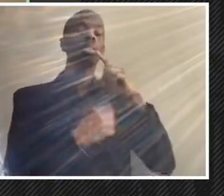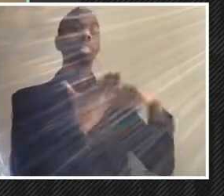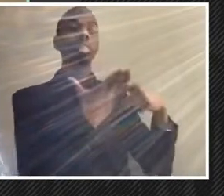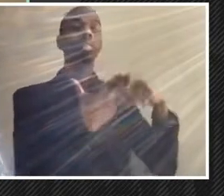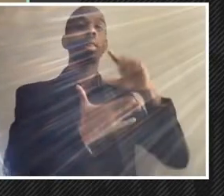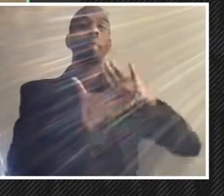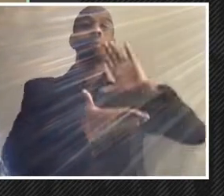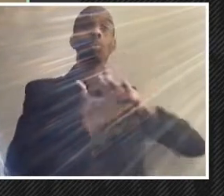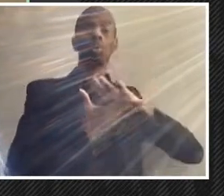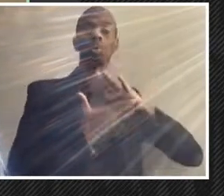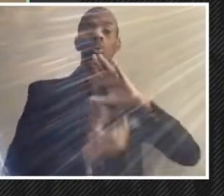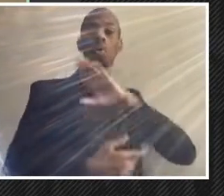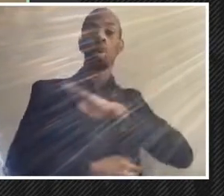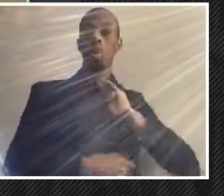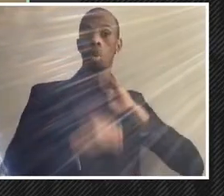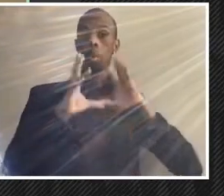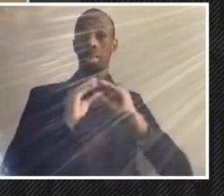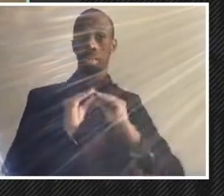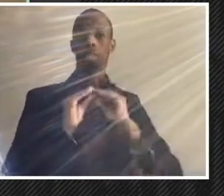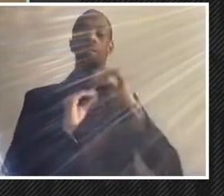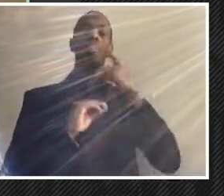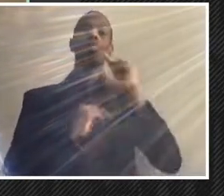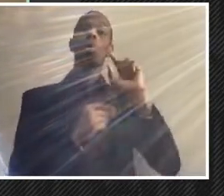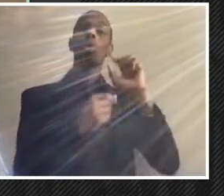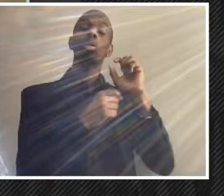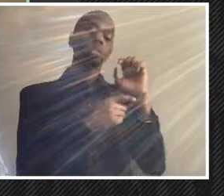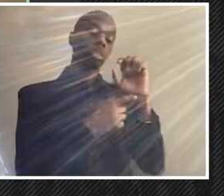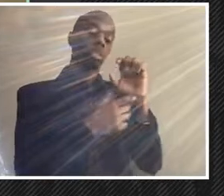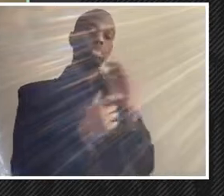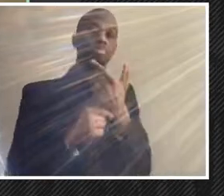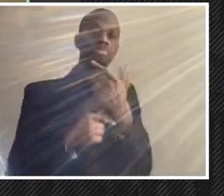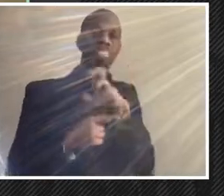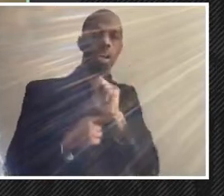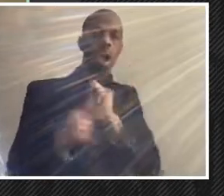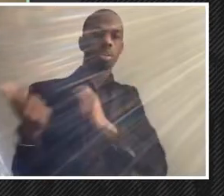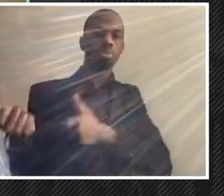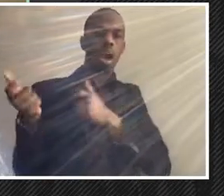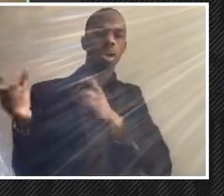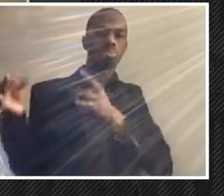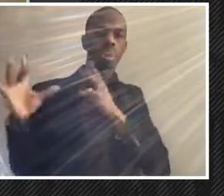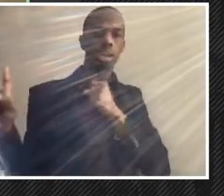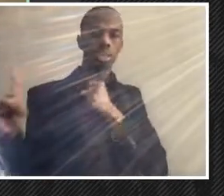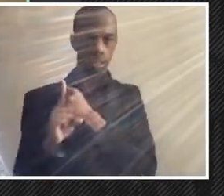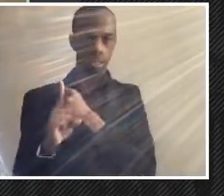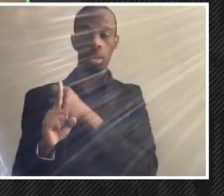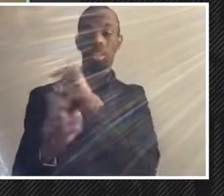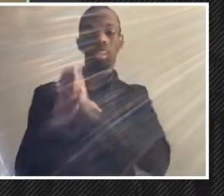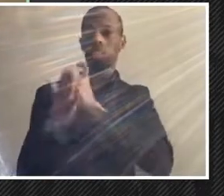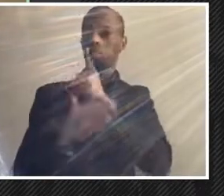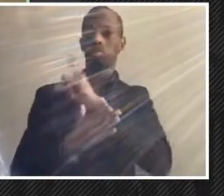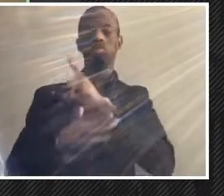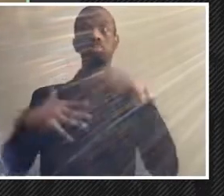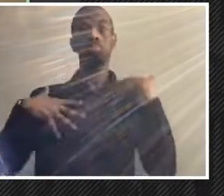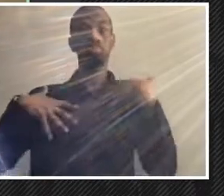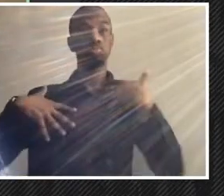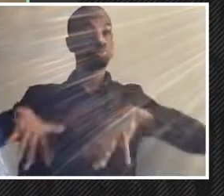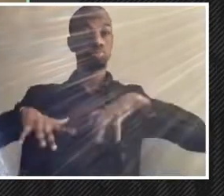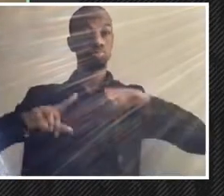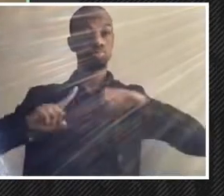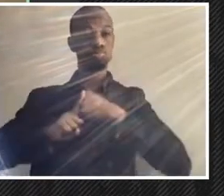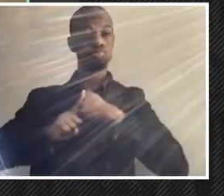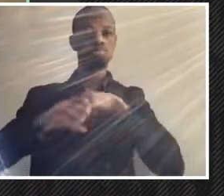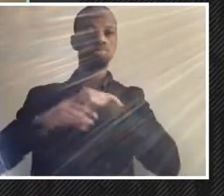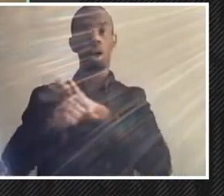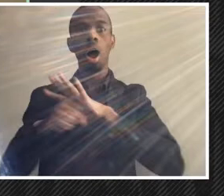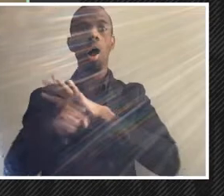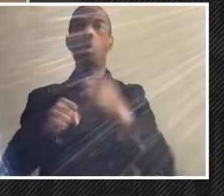we look at the issue of gun violence in particular, this is such a localized issue. We've been waiting on the federal government to pass basic gun